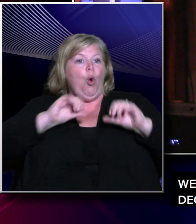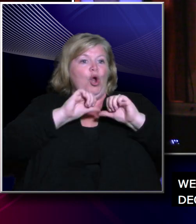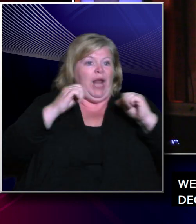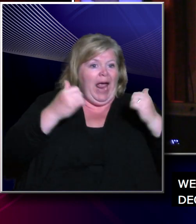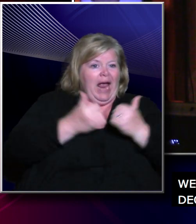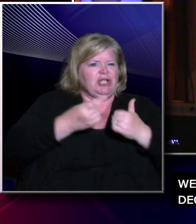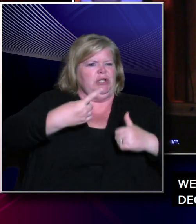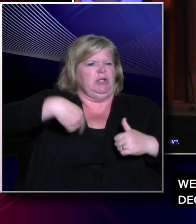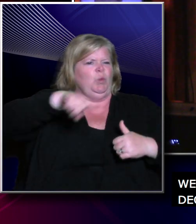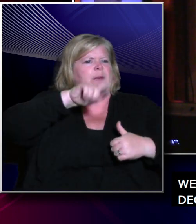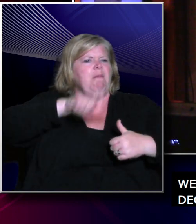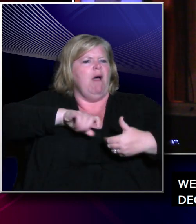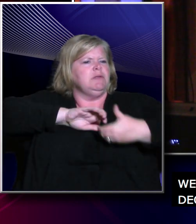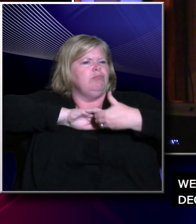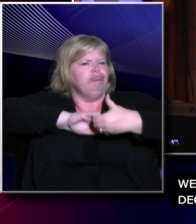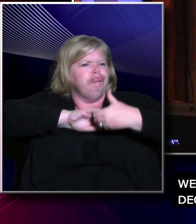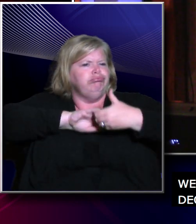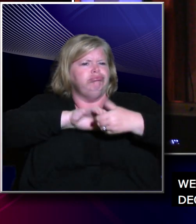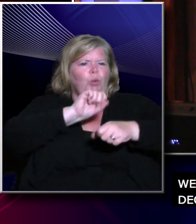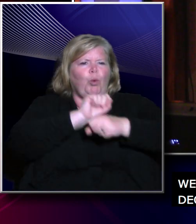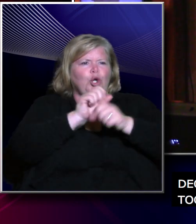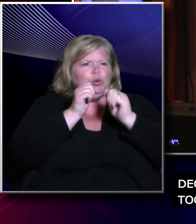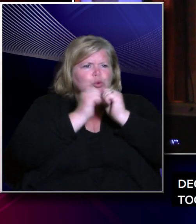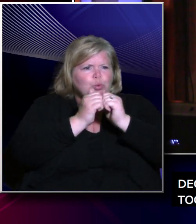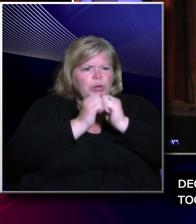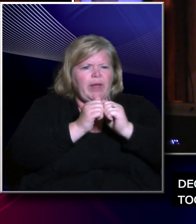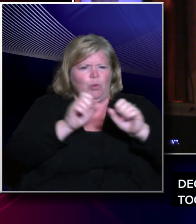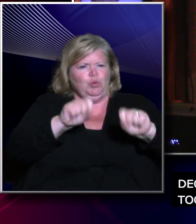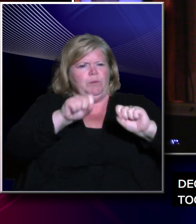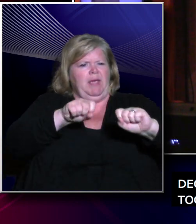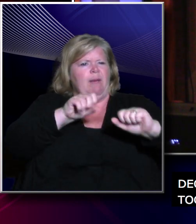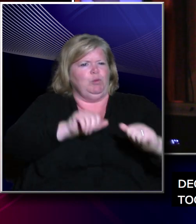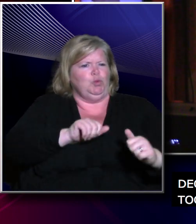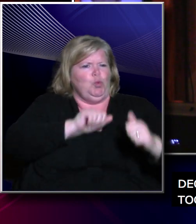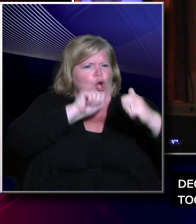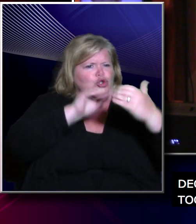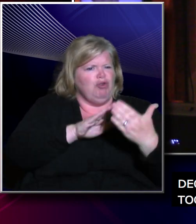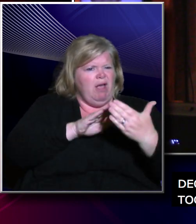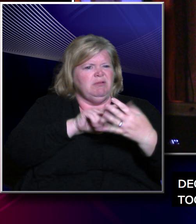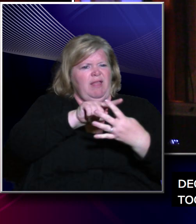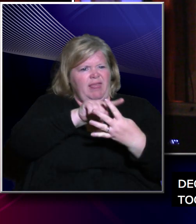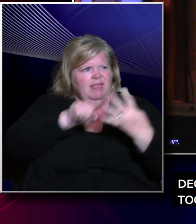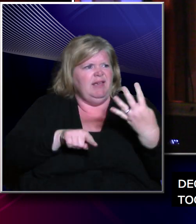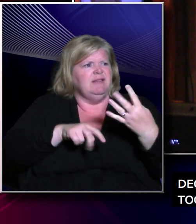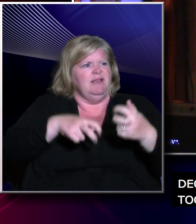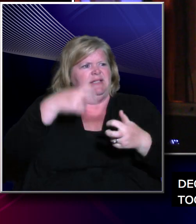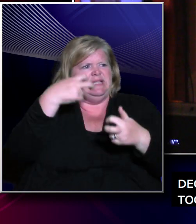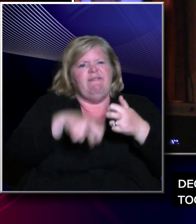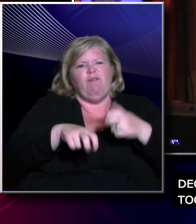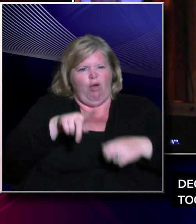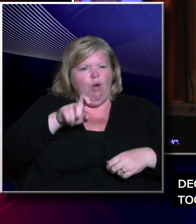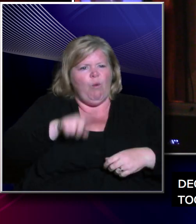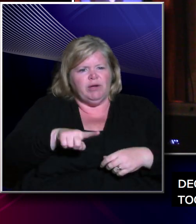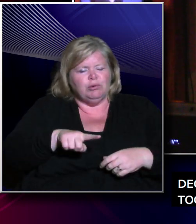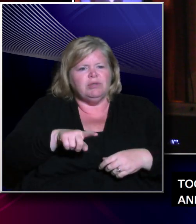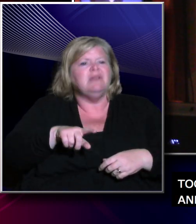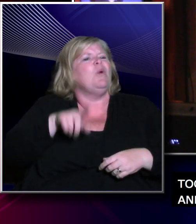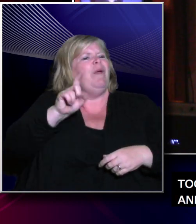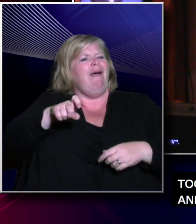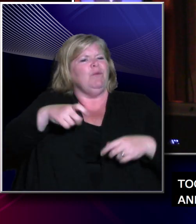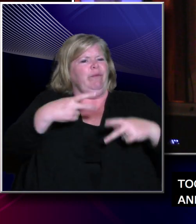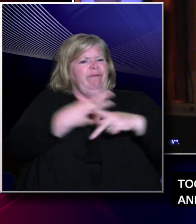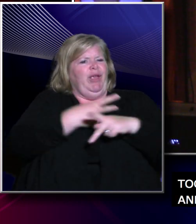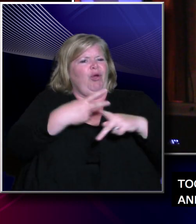work together to address these really difficult questions and trying to figure out how